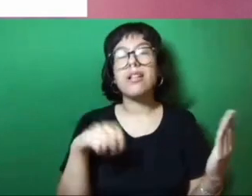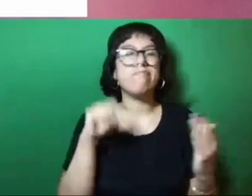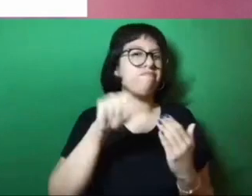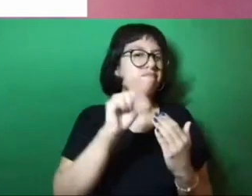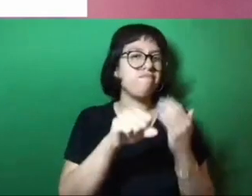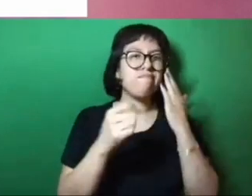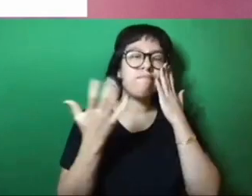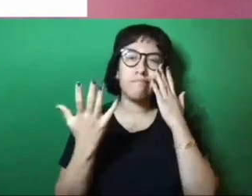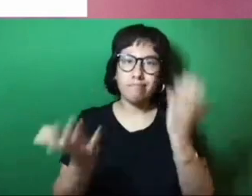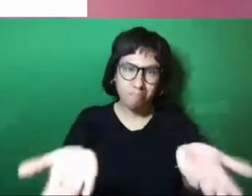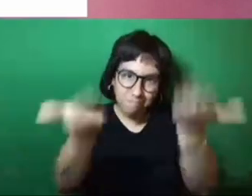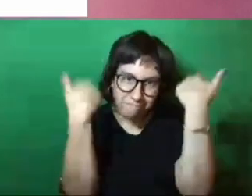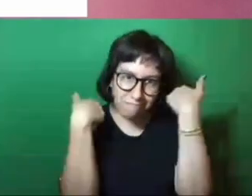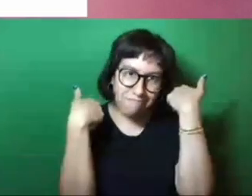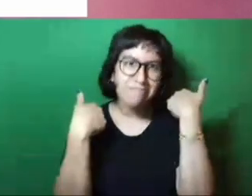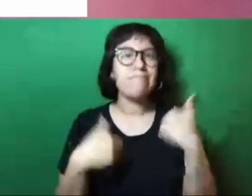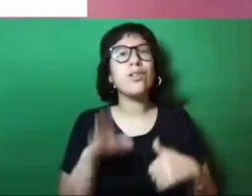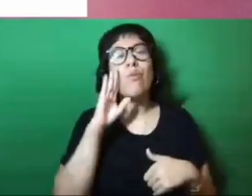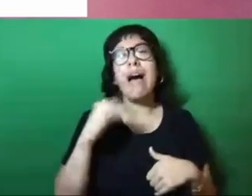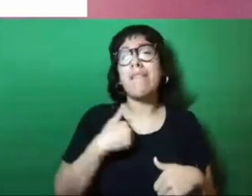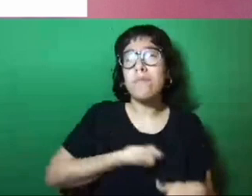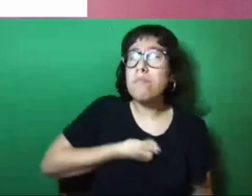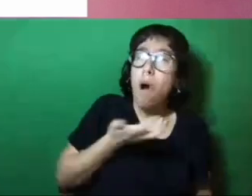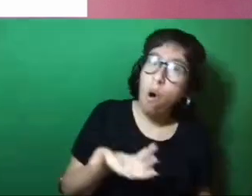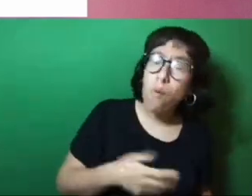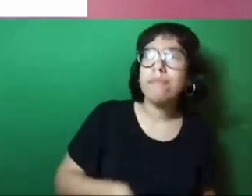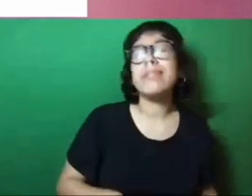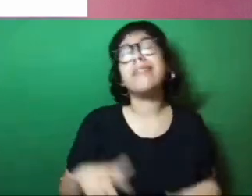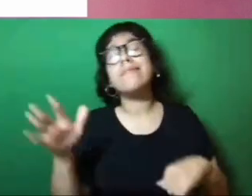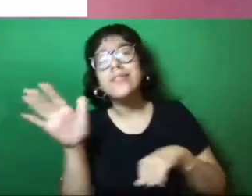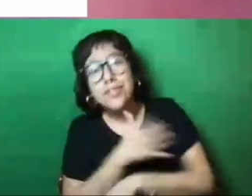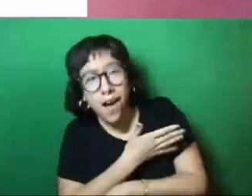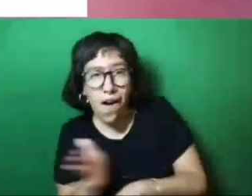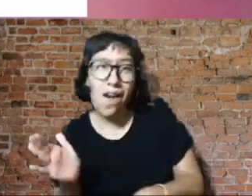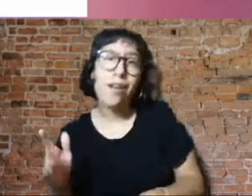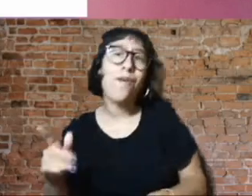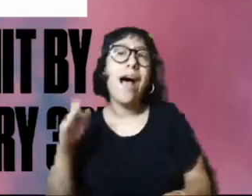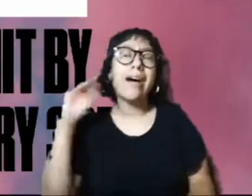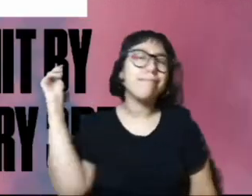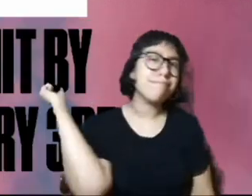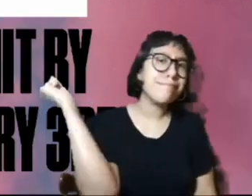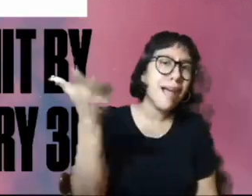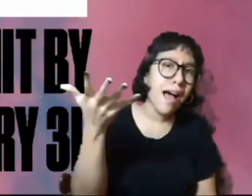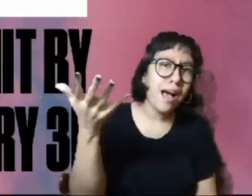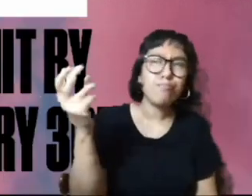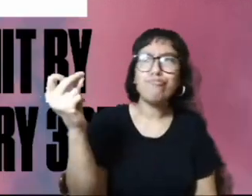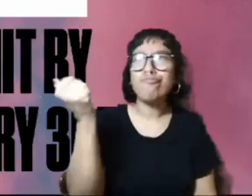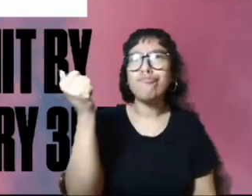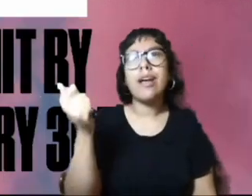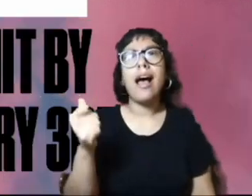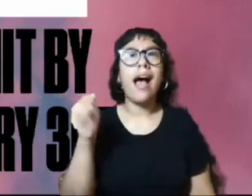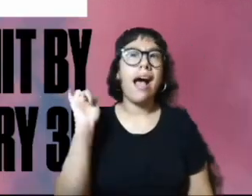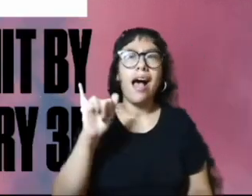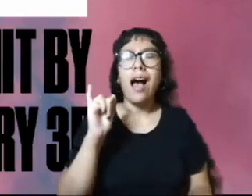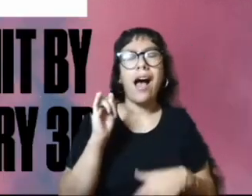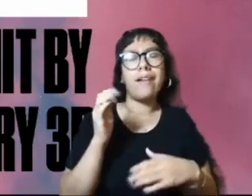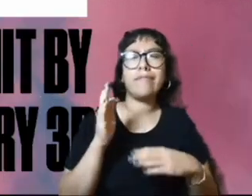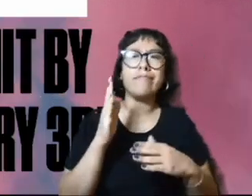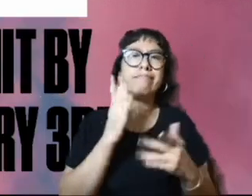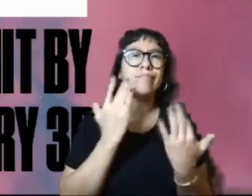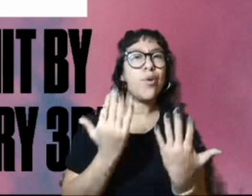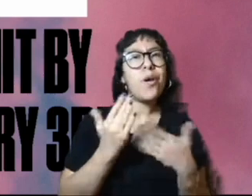just come on through. We're going to have poems. We're going to have songs. We're going to have slaps. We're going to have interludes, all the